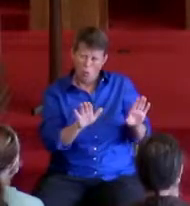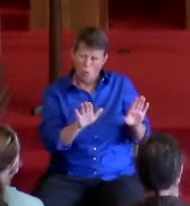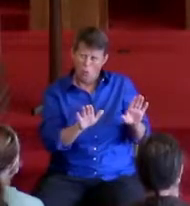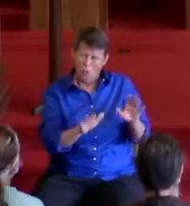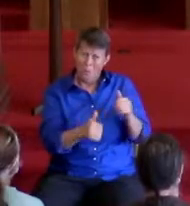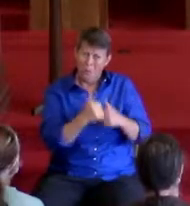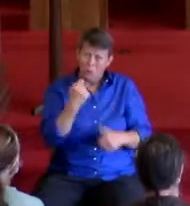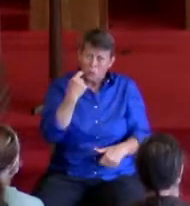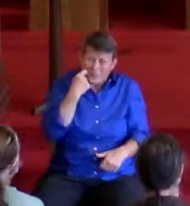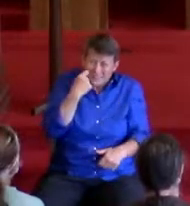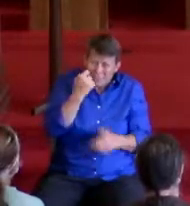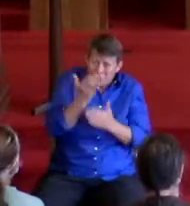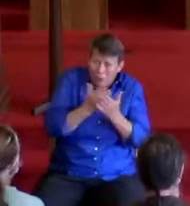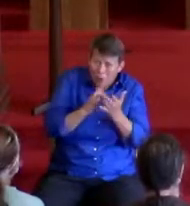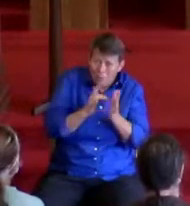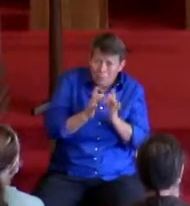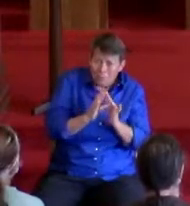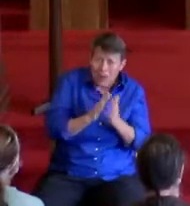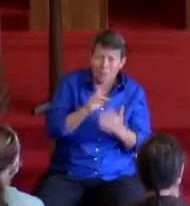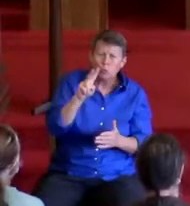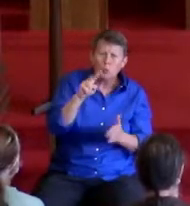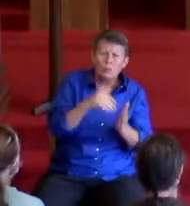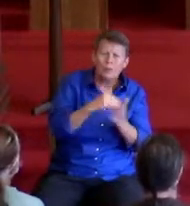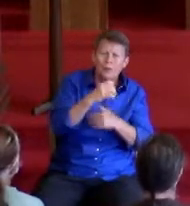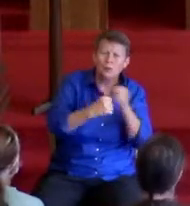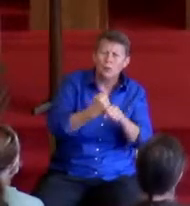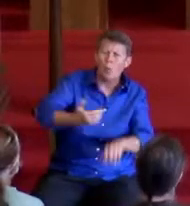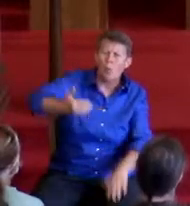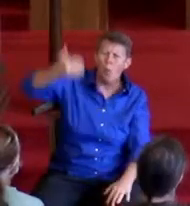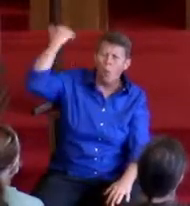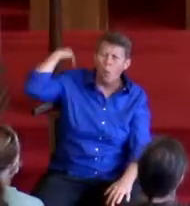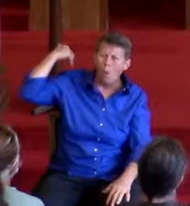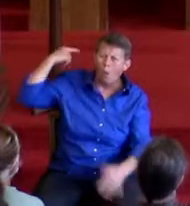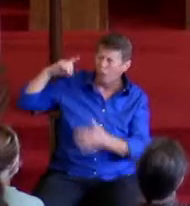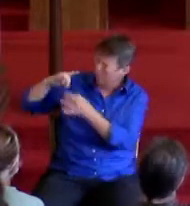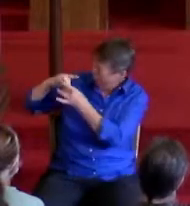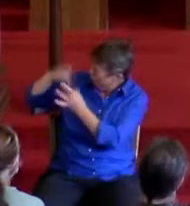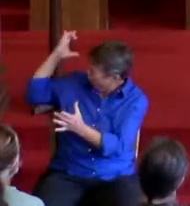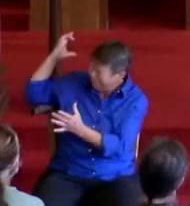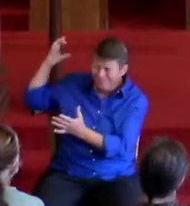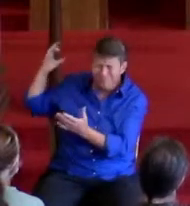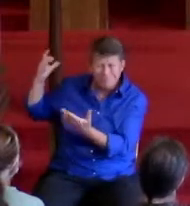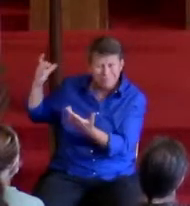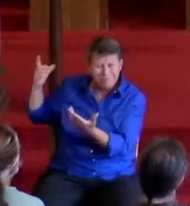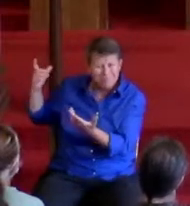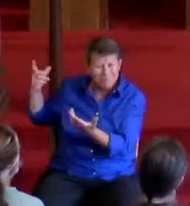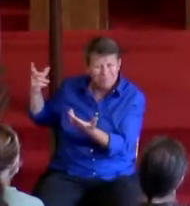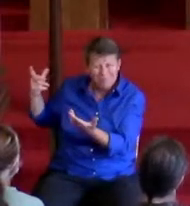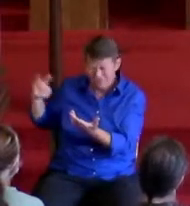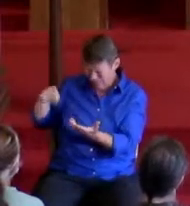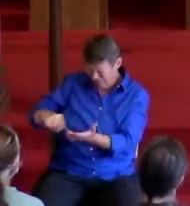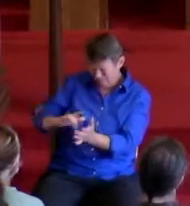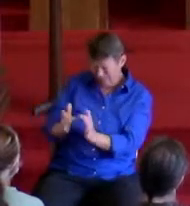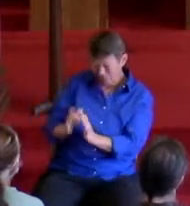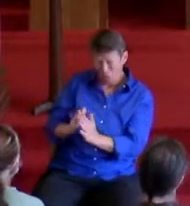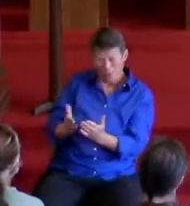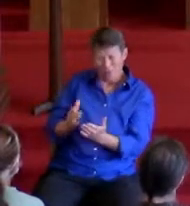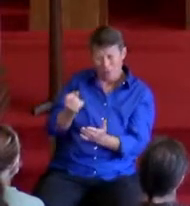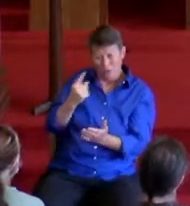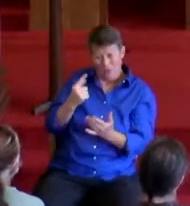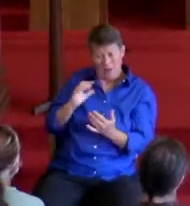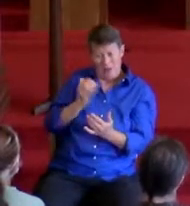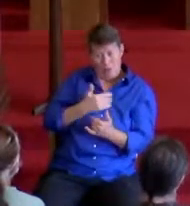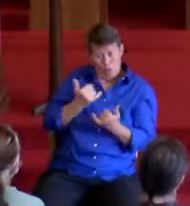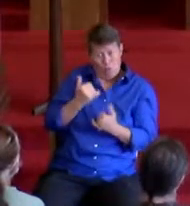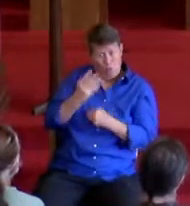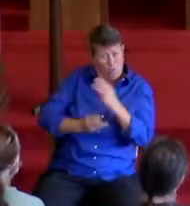is 2,000 years ago, is so far removed from us that it doesn't understand the world we live in.